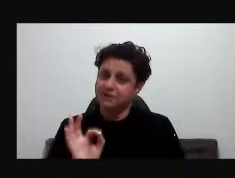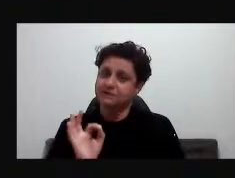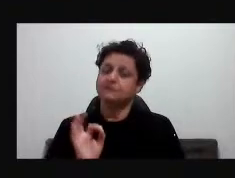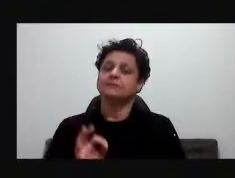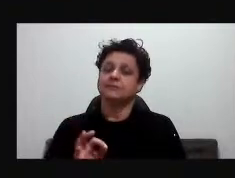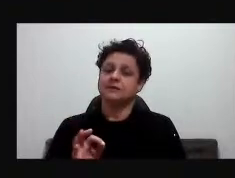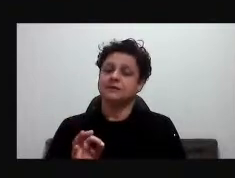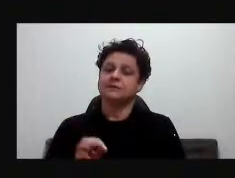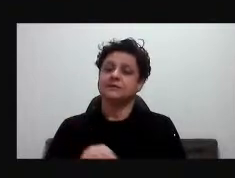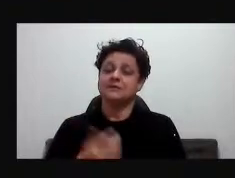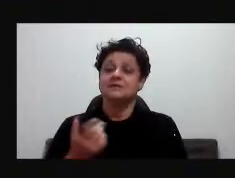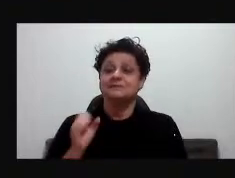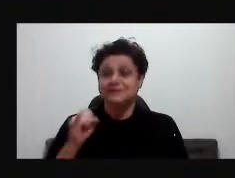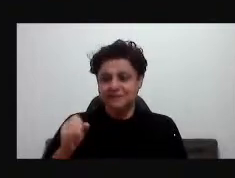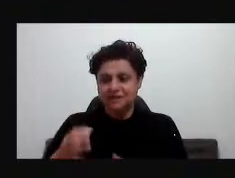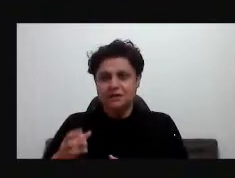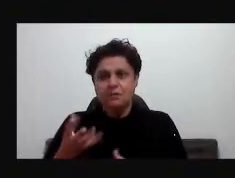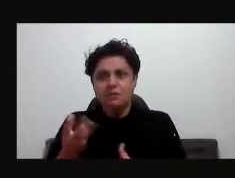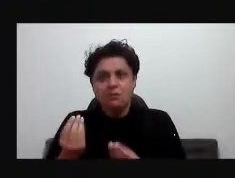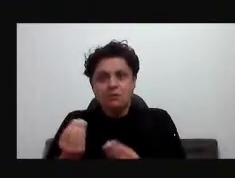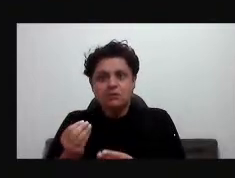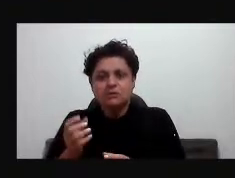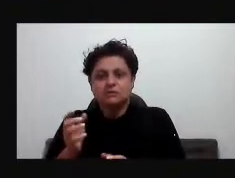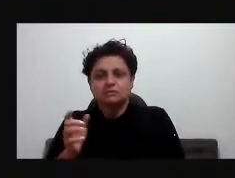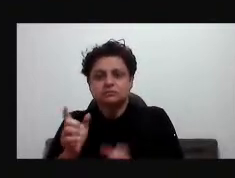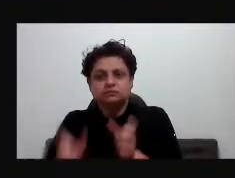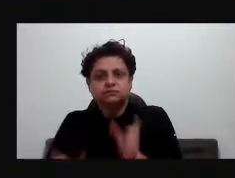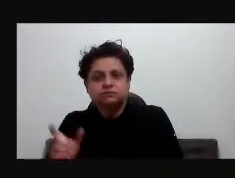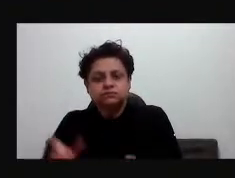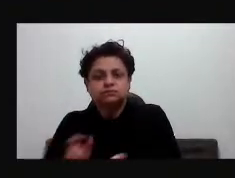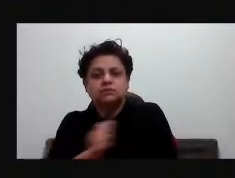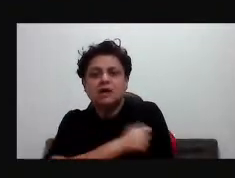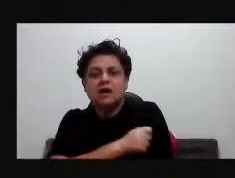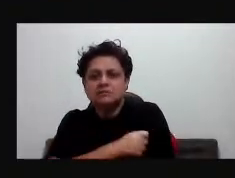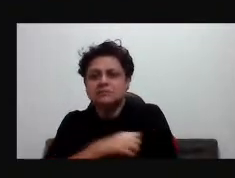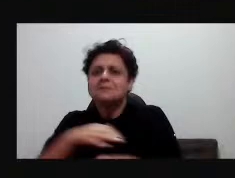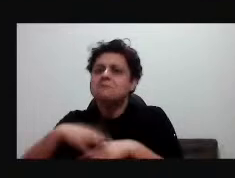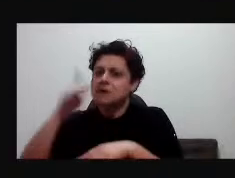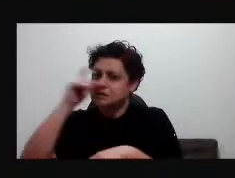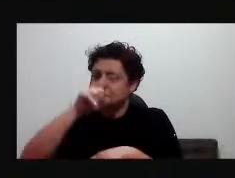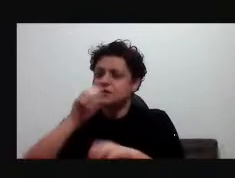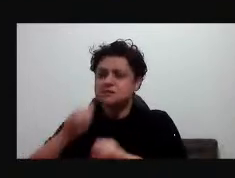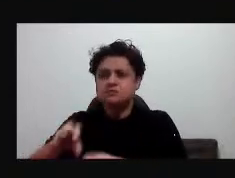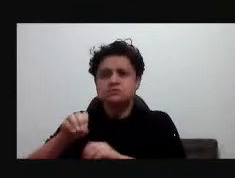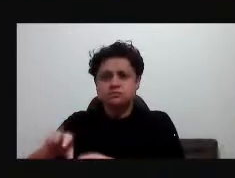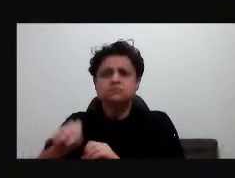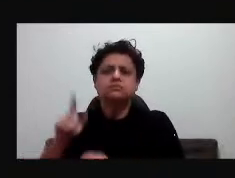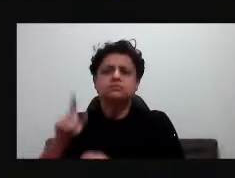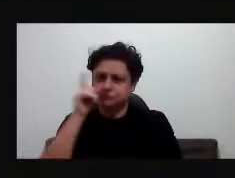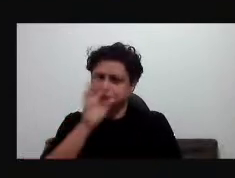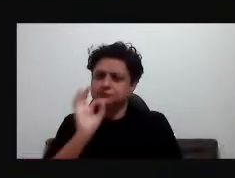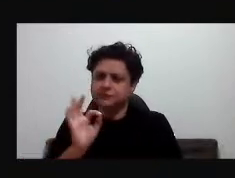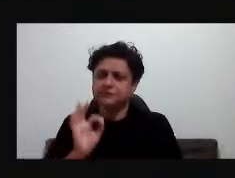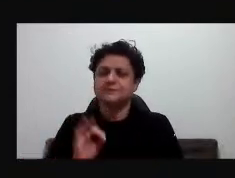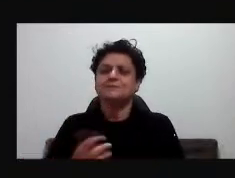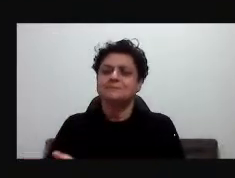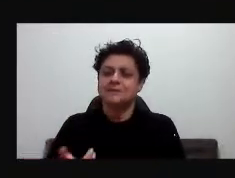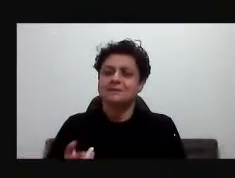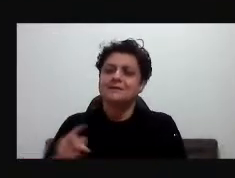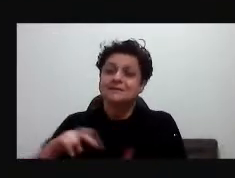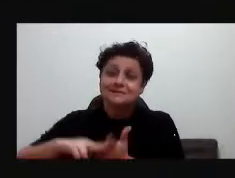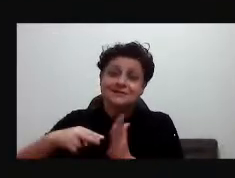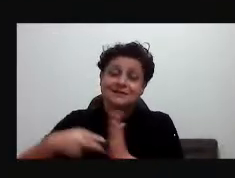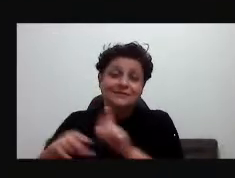of course, the more difficult it is. Now, this also means that it's likely